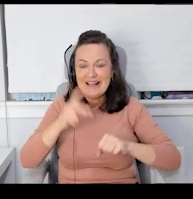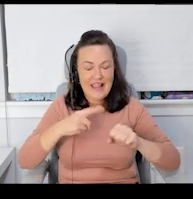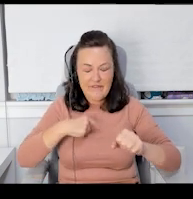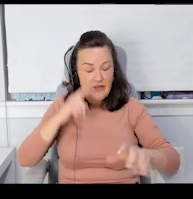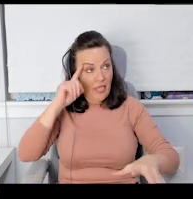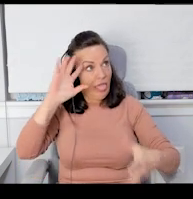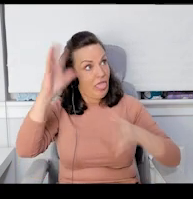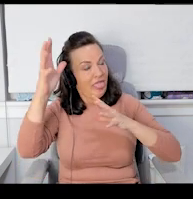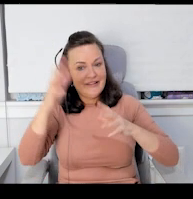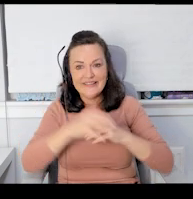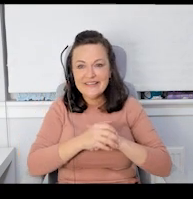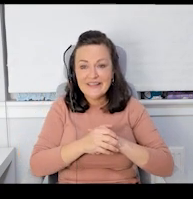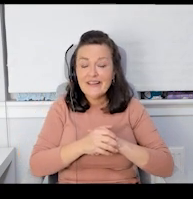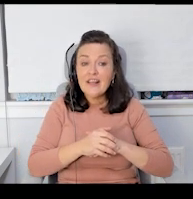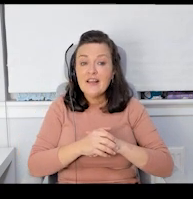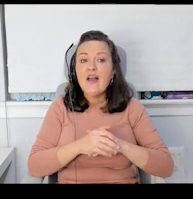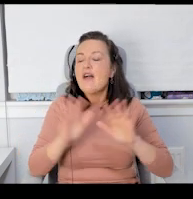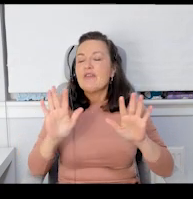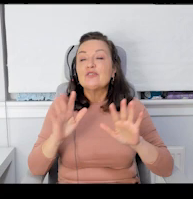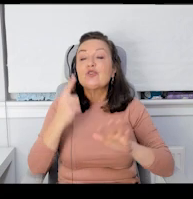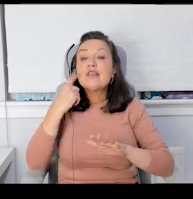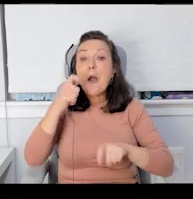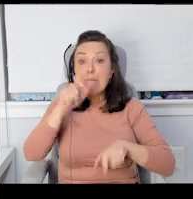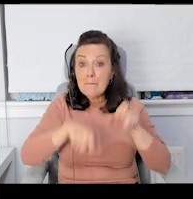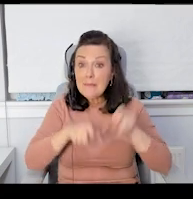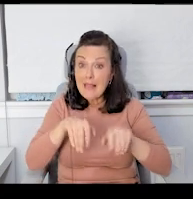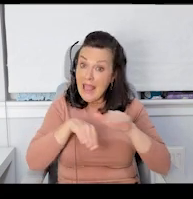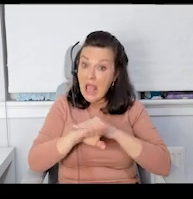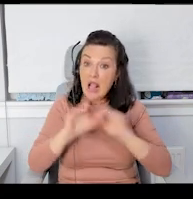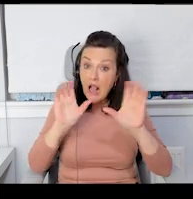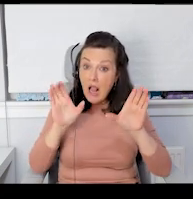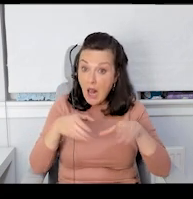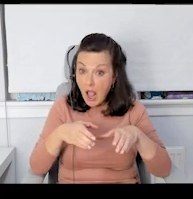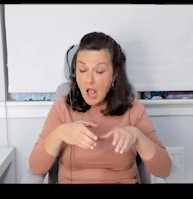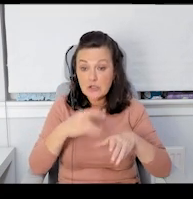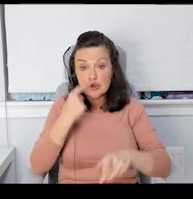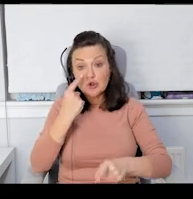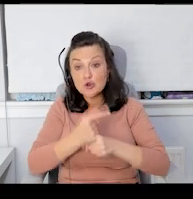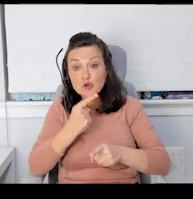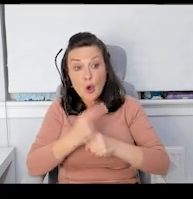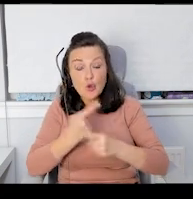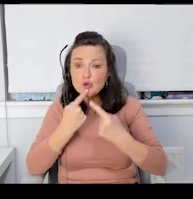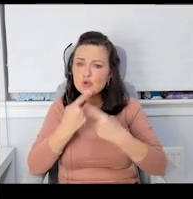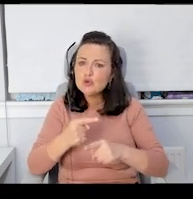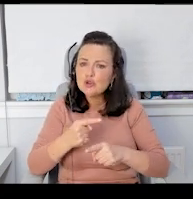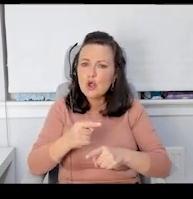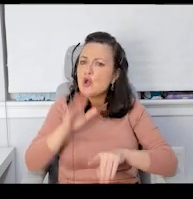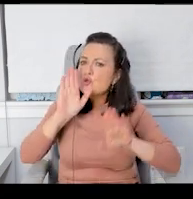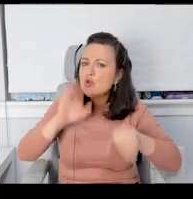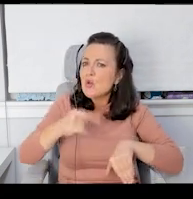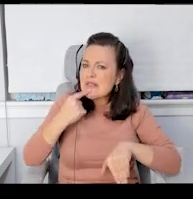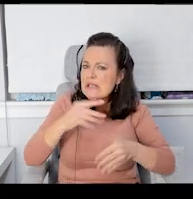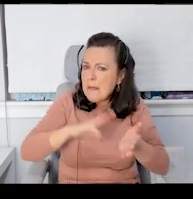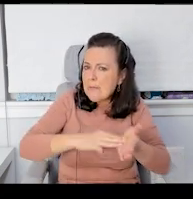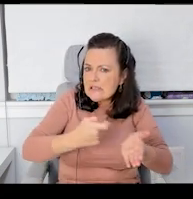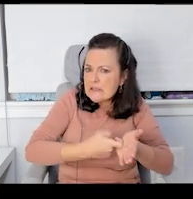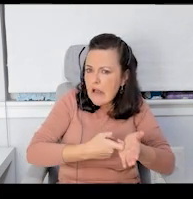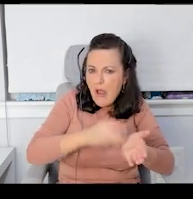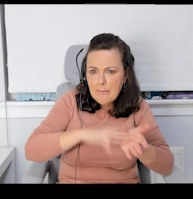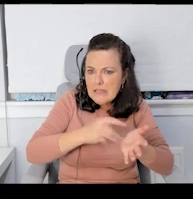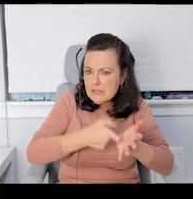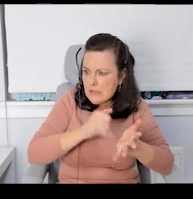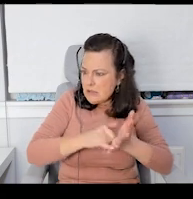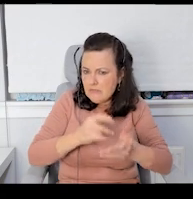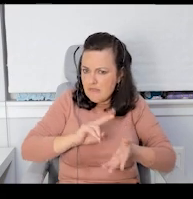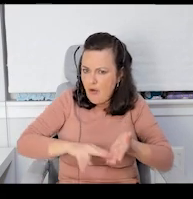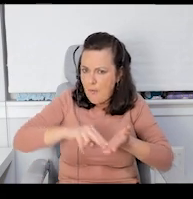That really put me off. That's okay. When they're in class and they're talking to their tutor, they're on first name terms. When they're out in work